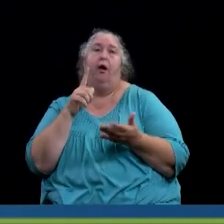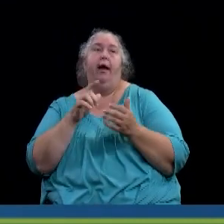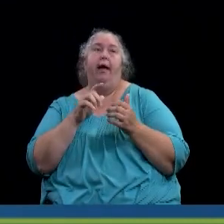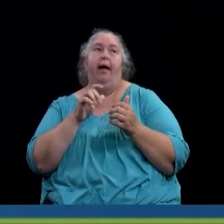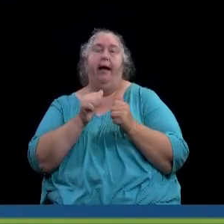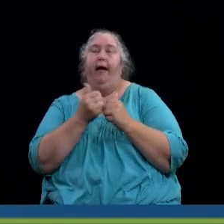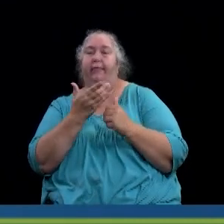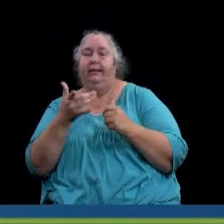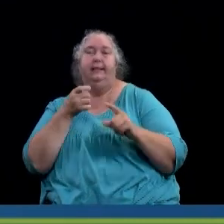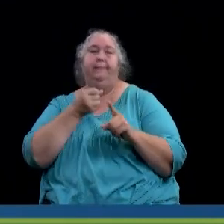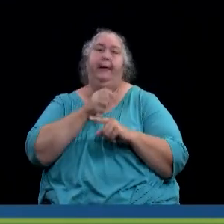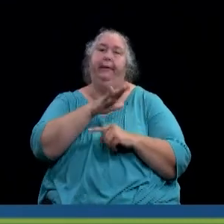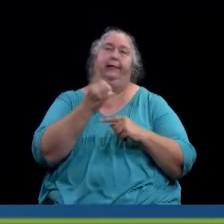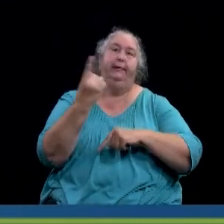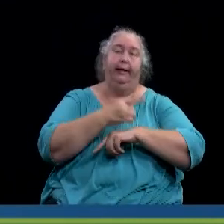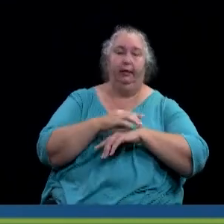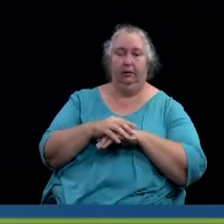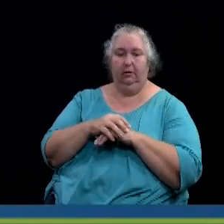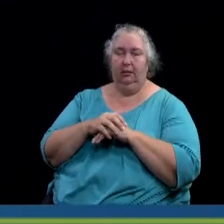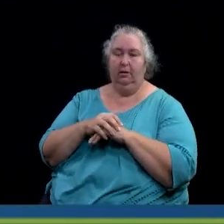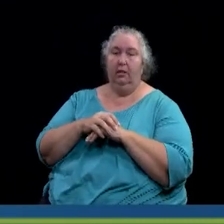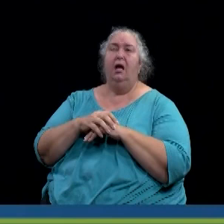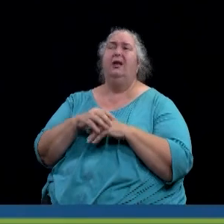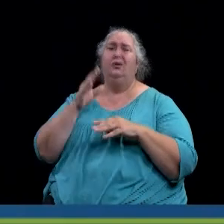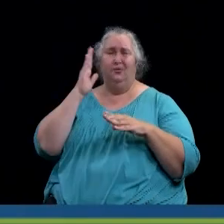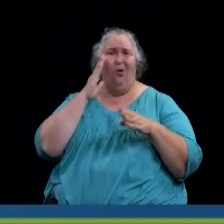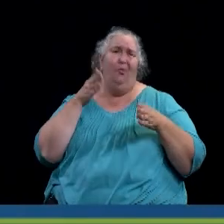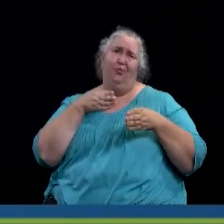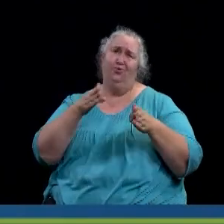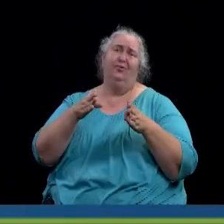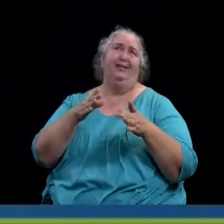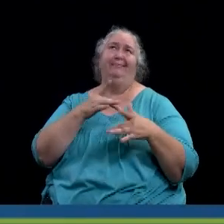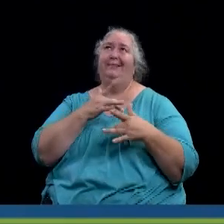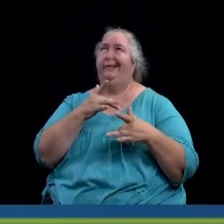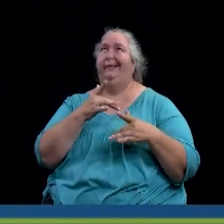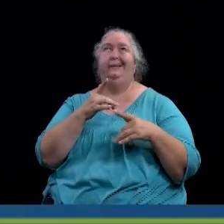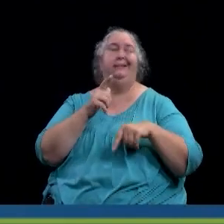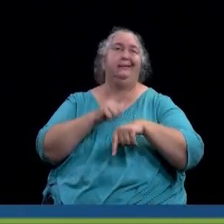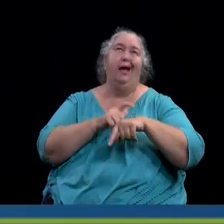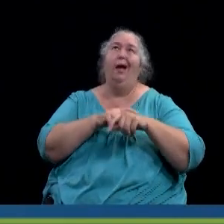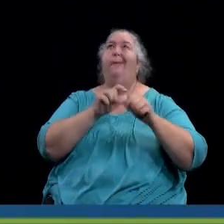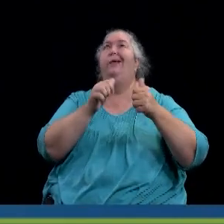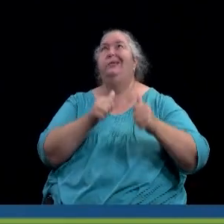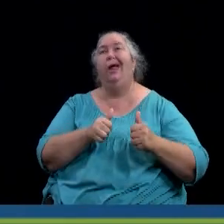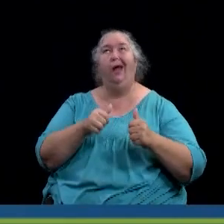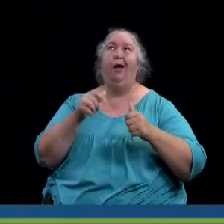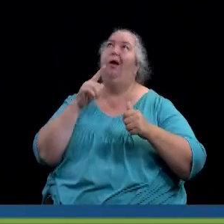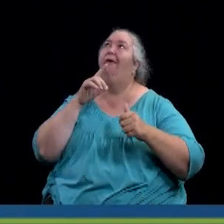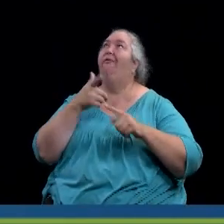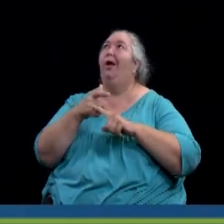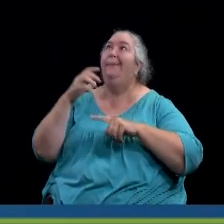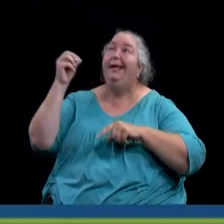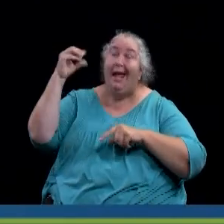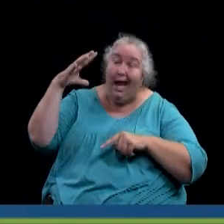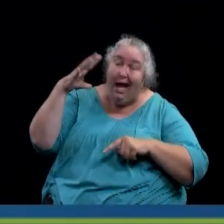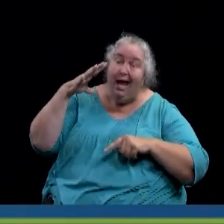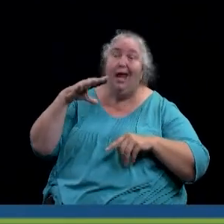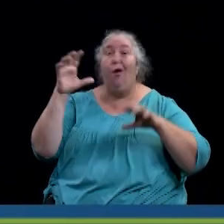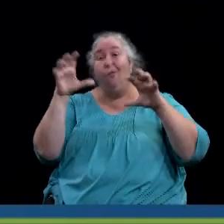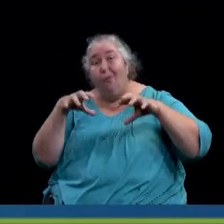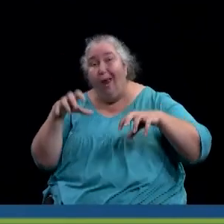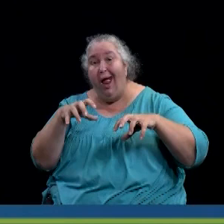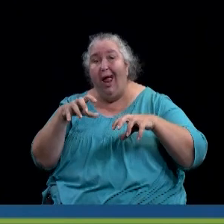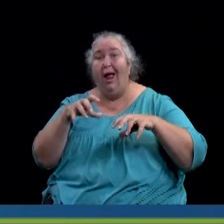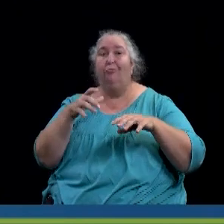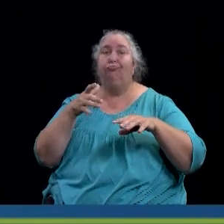due to wear and tear, weathering by excessive heat and rainfall, and the lack of preventive maintenance. The goal of addressing the